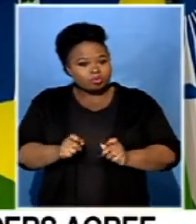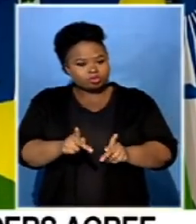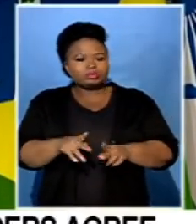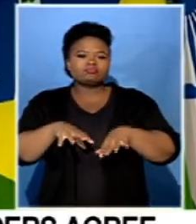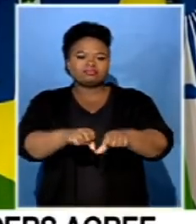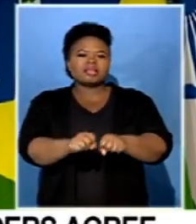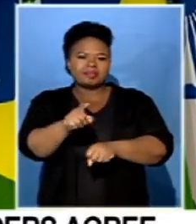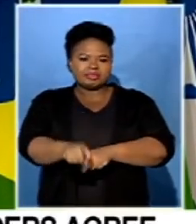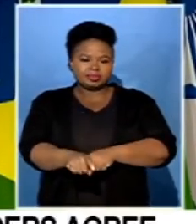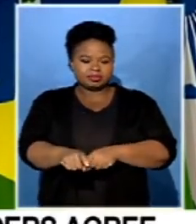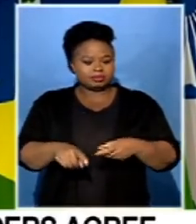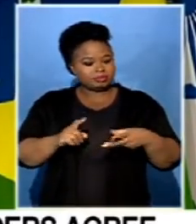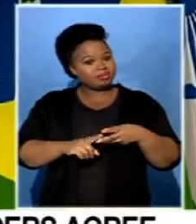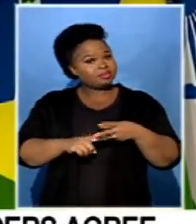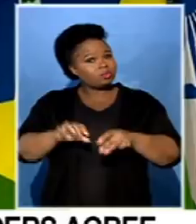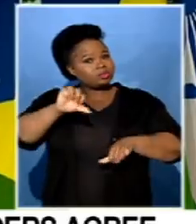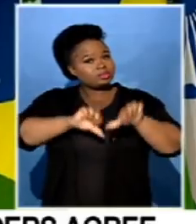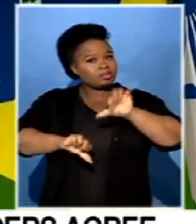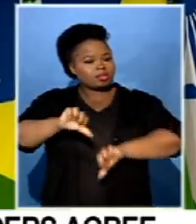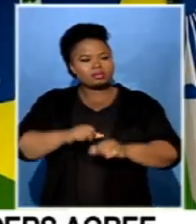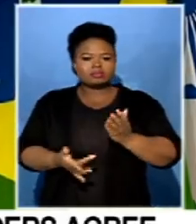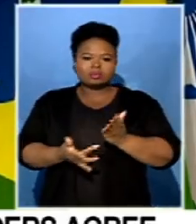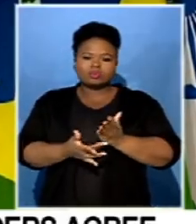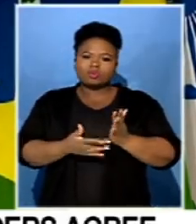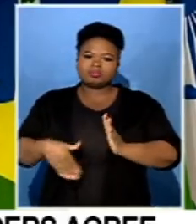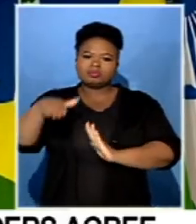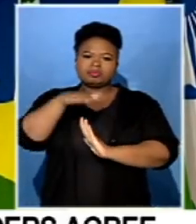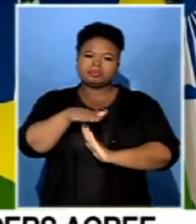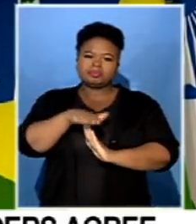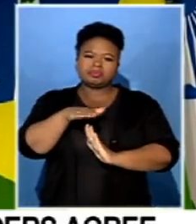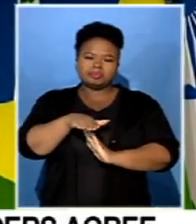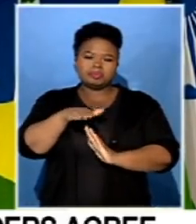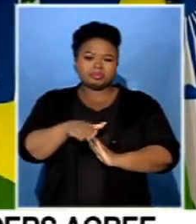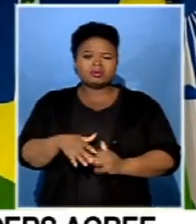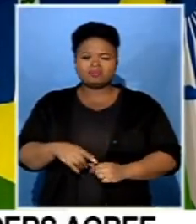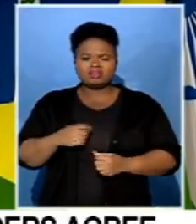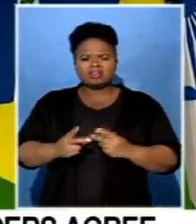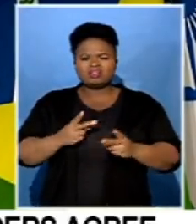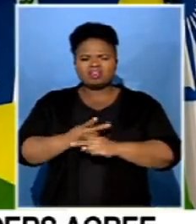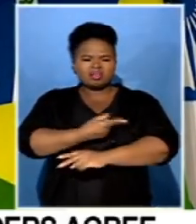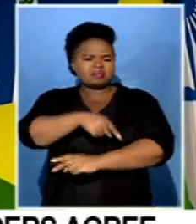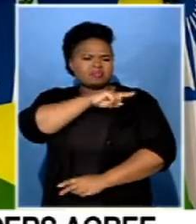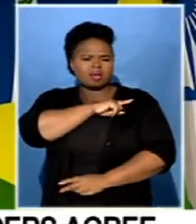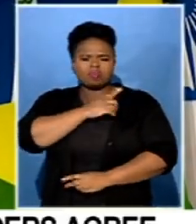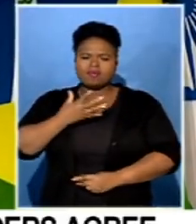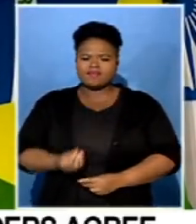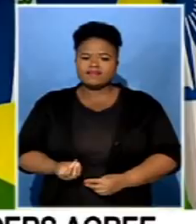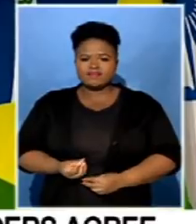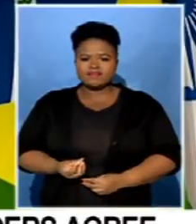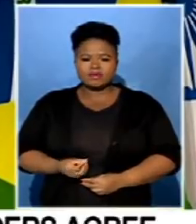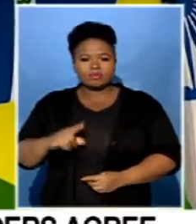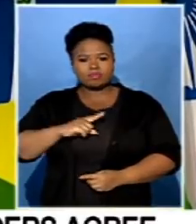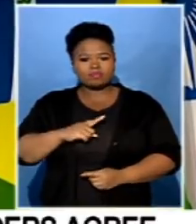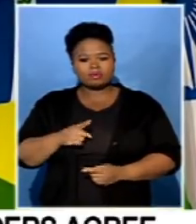Science and technology are the primary production forces, and they have provided inexhaustible power driving